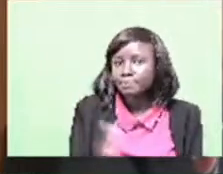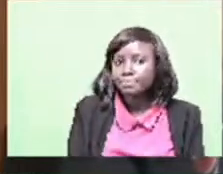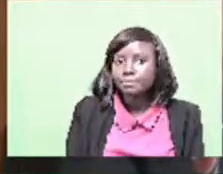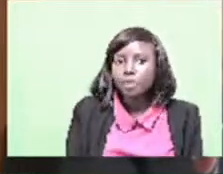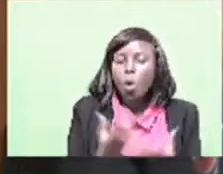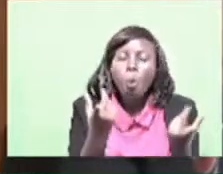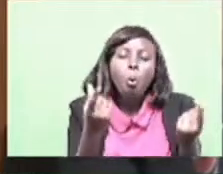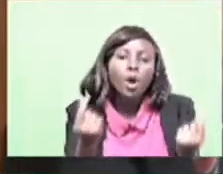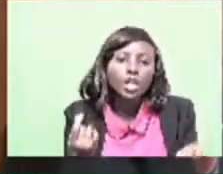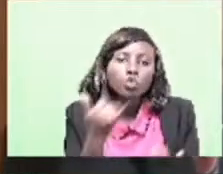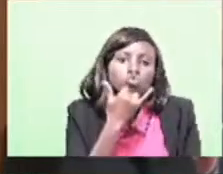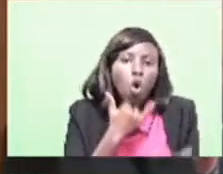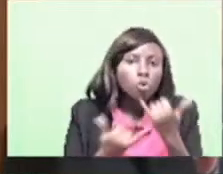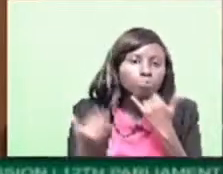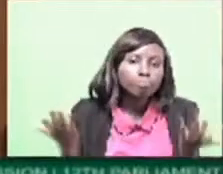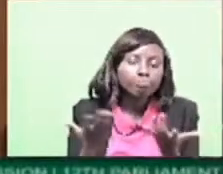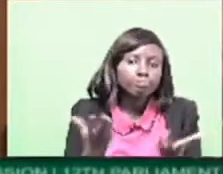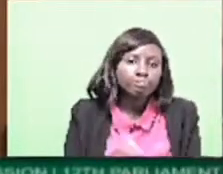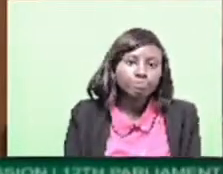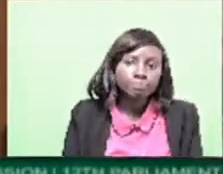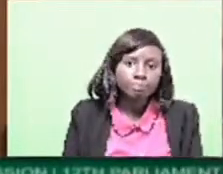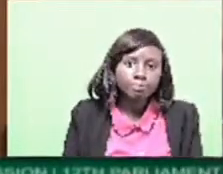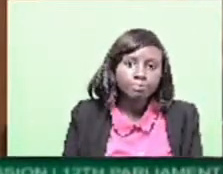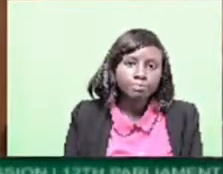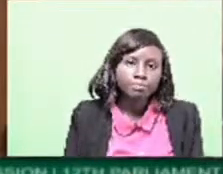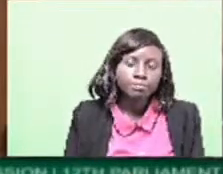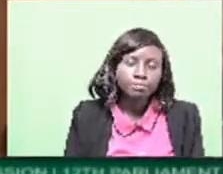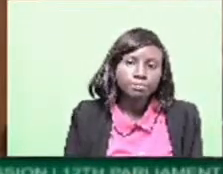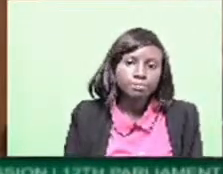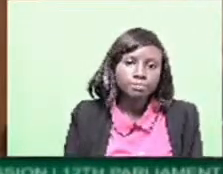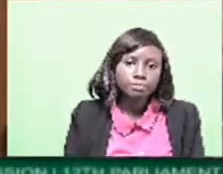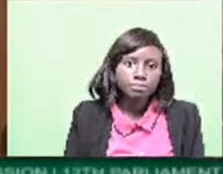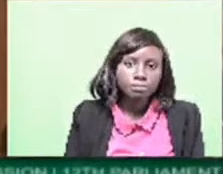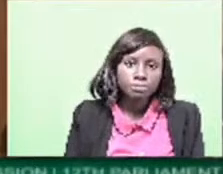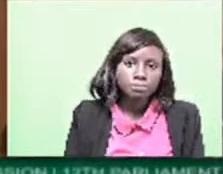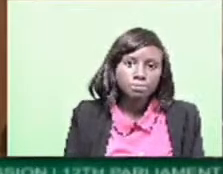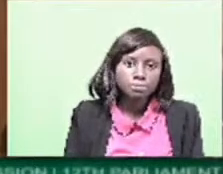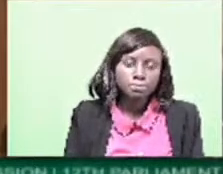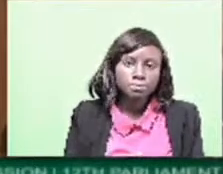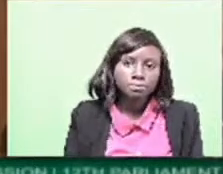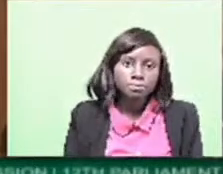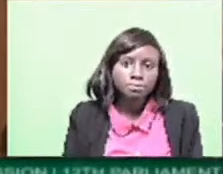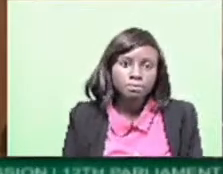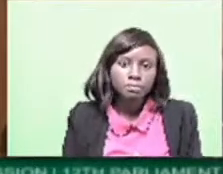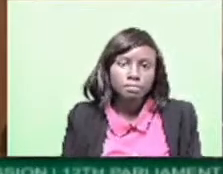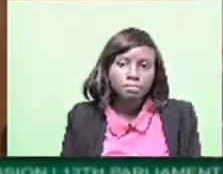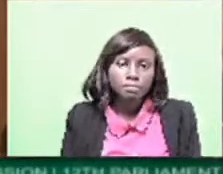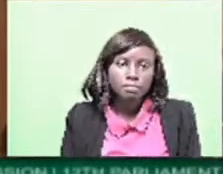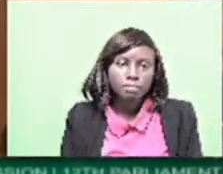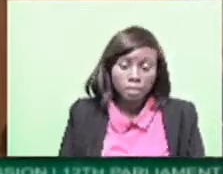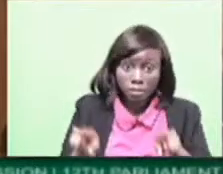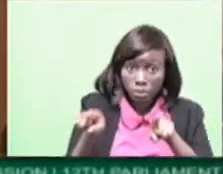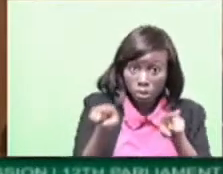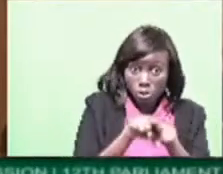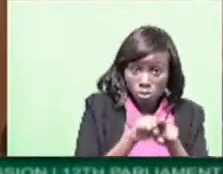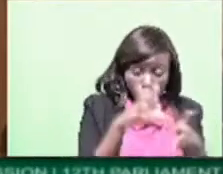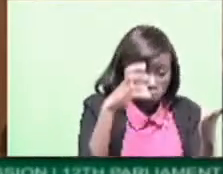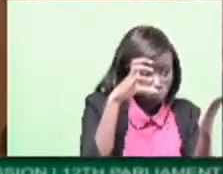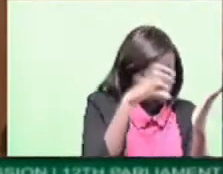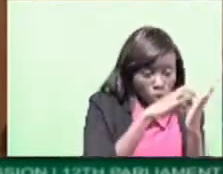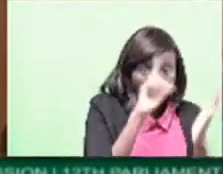of violation would attract that. And if I turn to